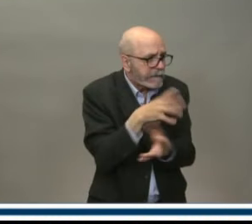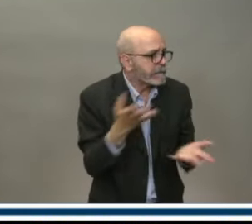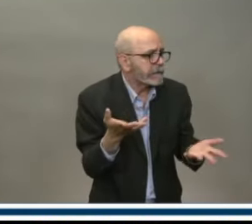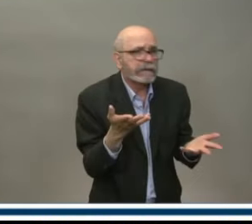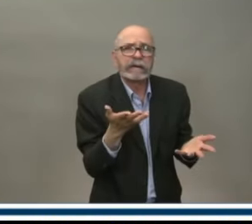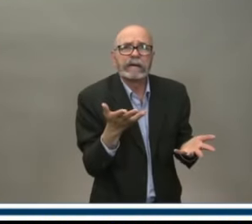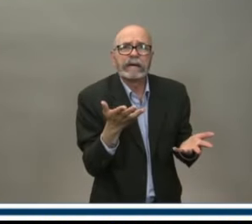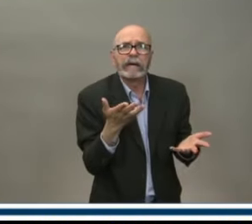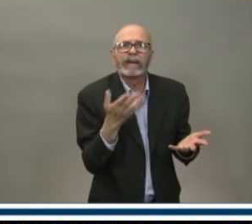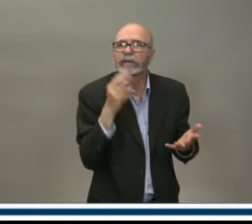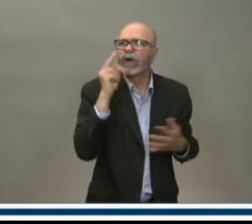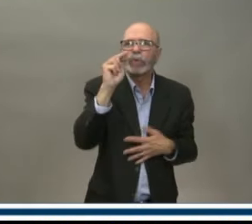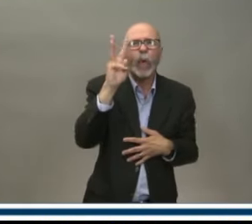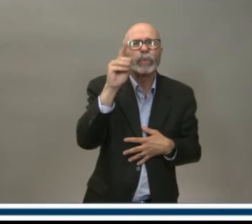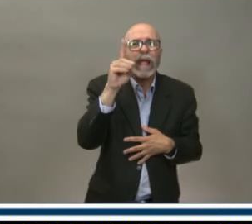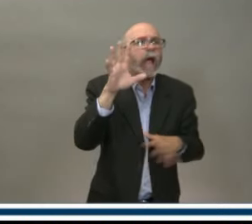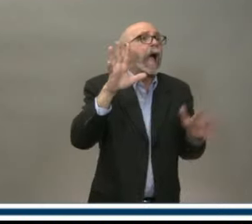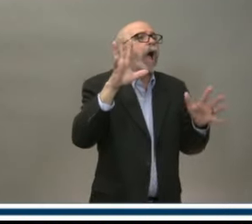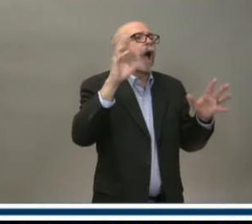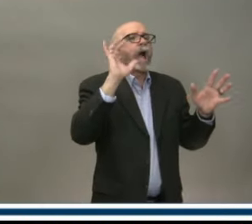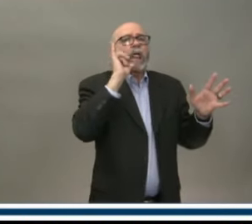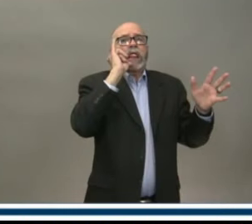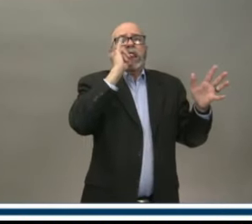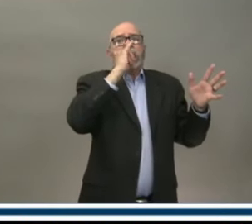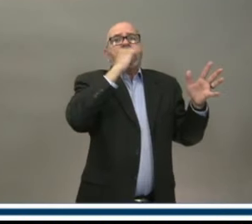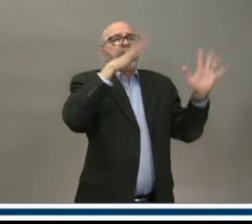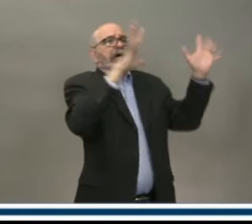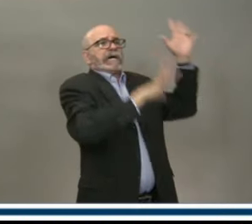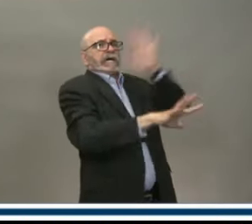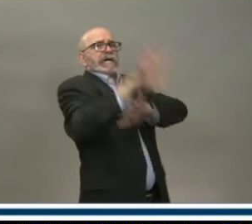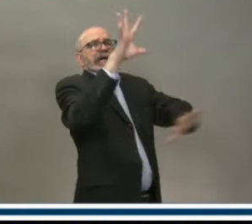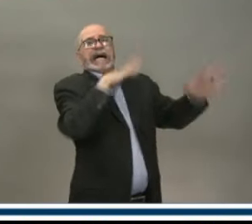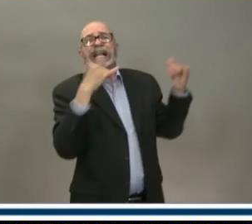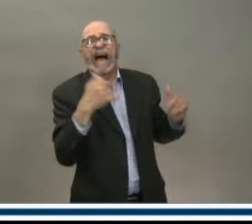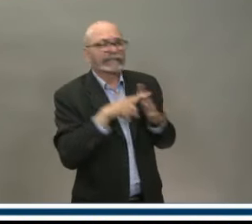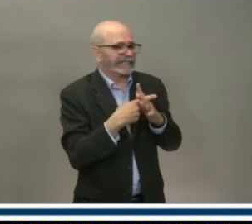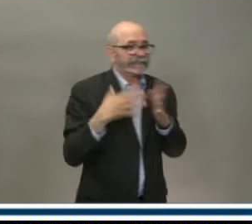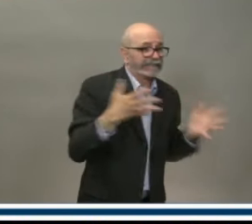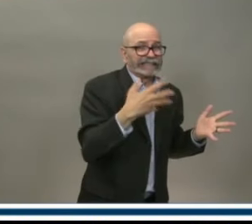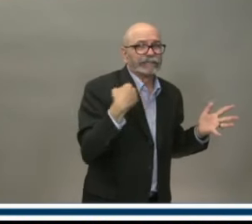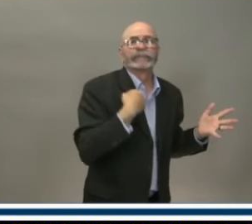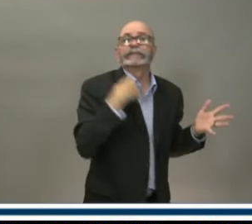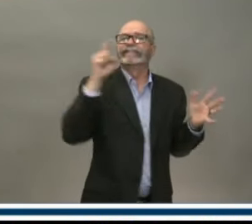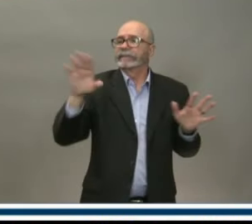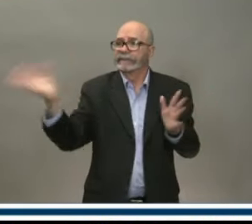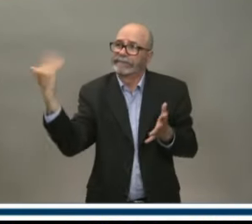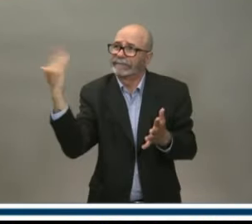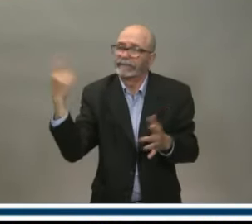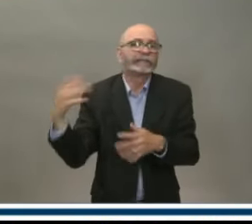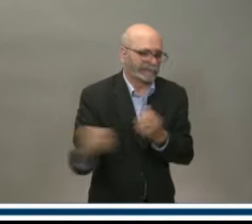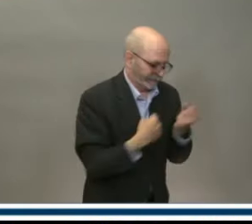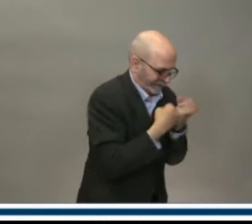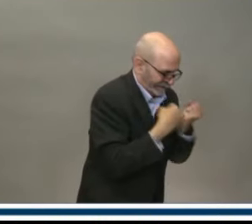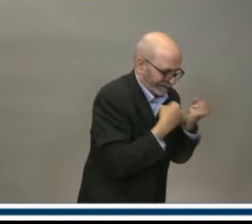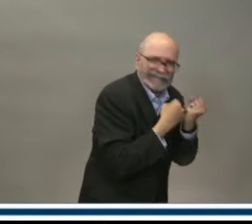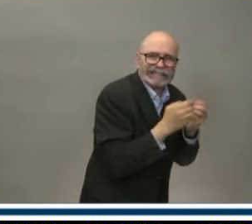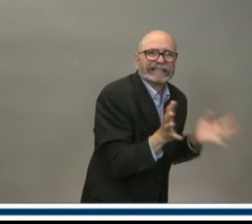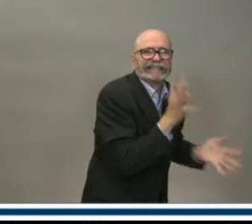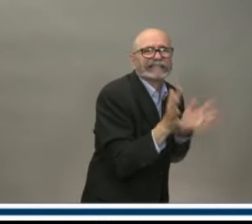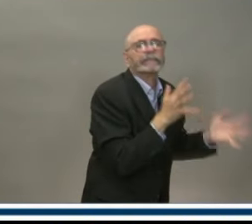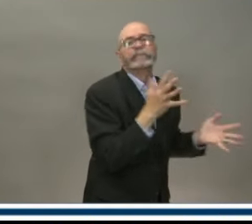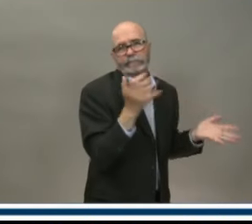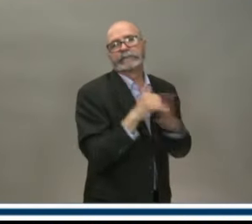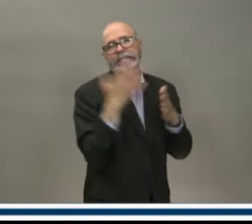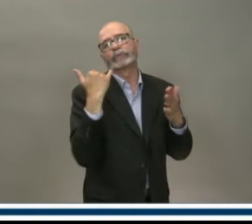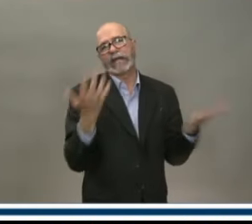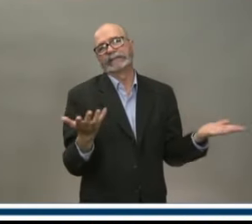under extreme pressure, and they're now getting the necessary supports from the rest of the health system. Next, we'll go to John McPhee from the